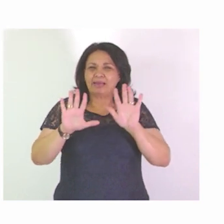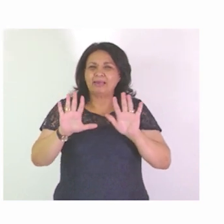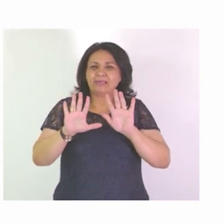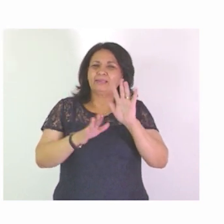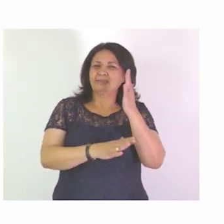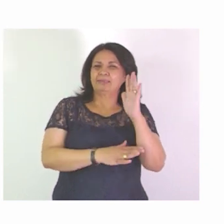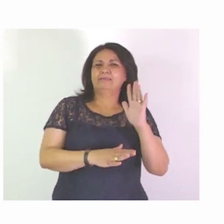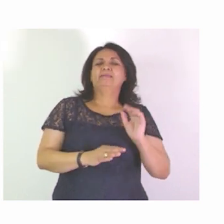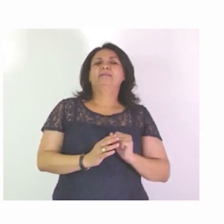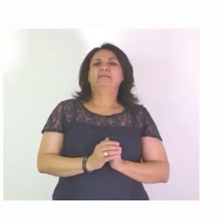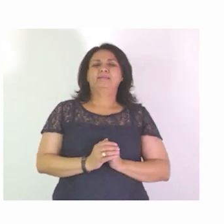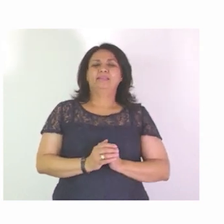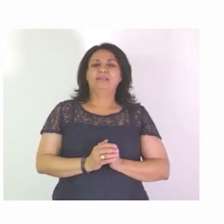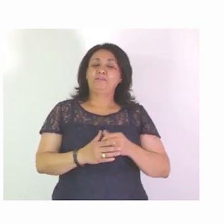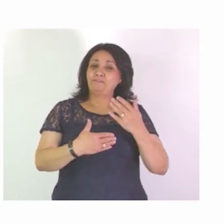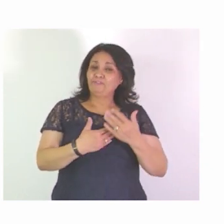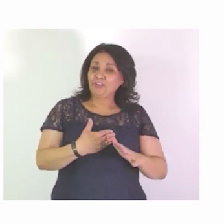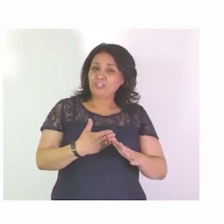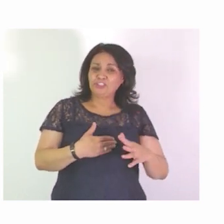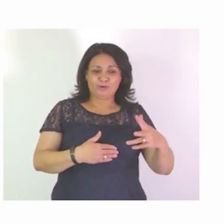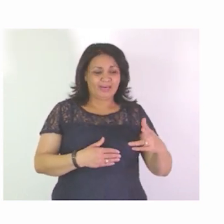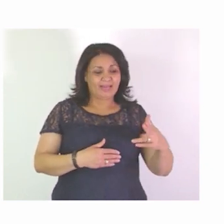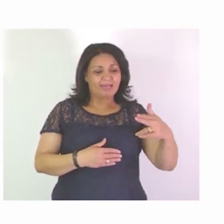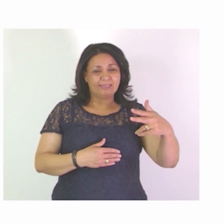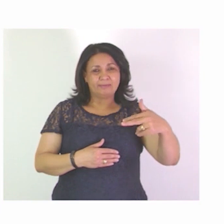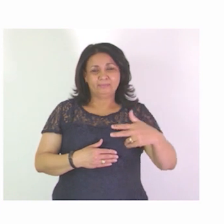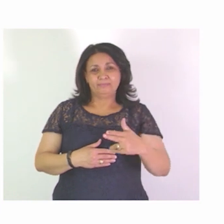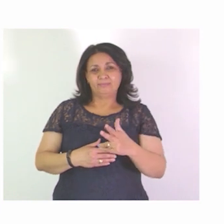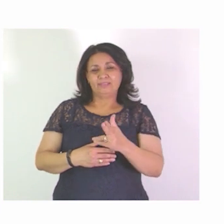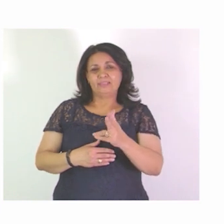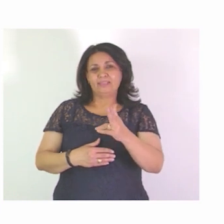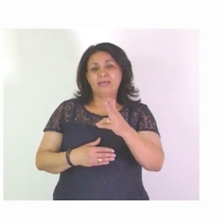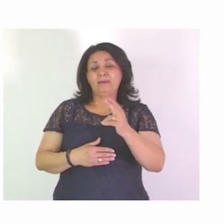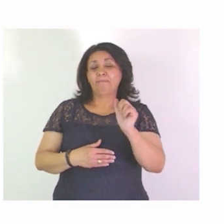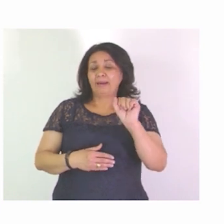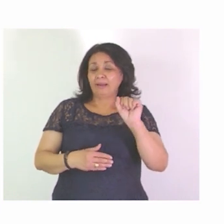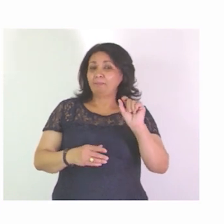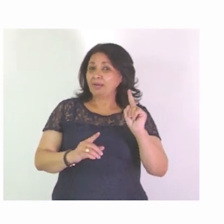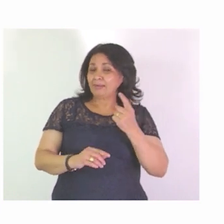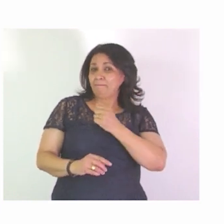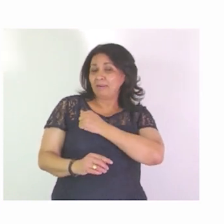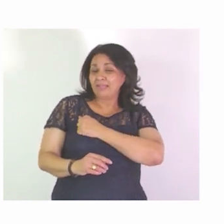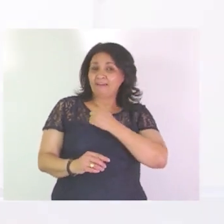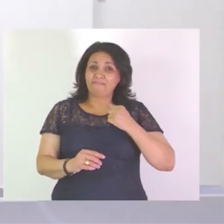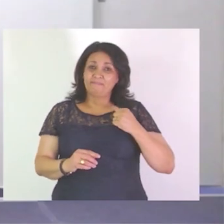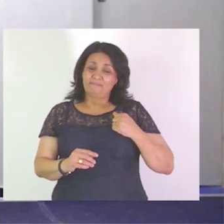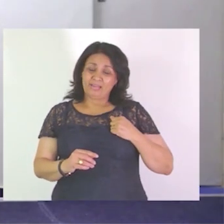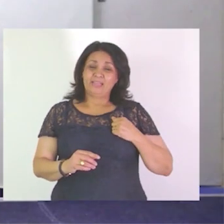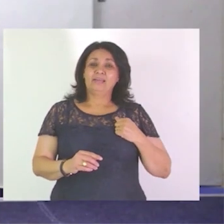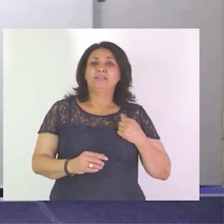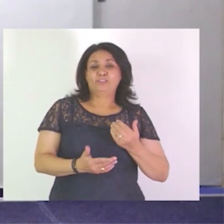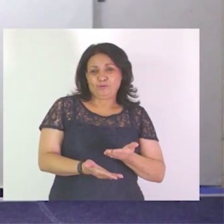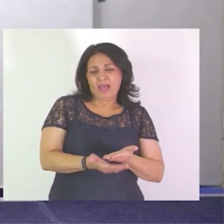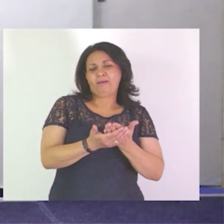fun. Also, if you are going to cut out the picture, make sure that there is an adult close to you so that